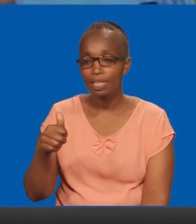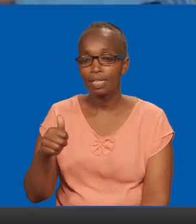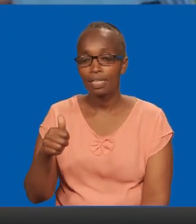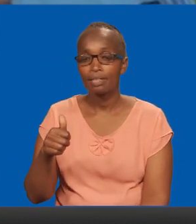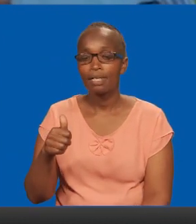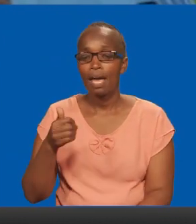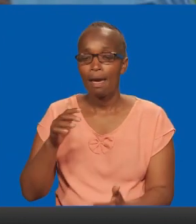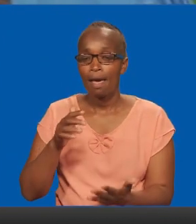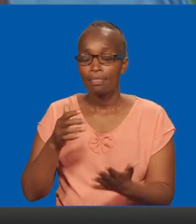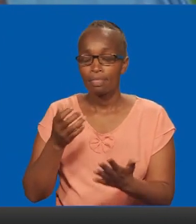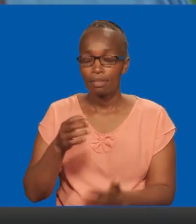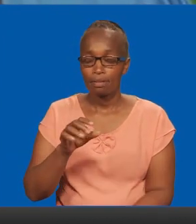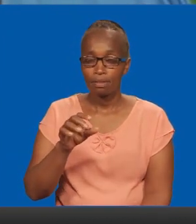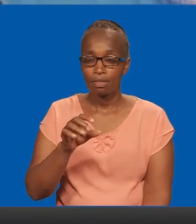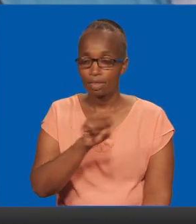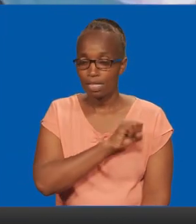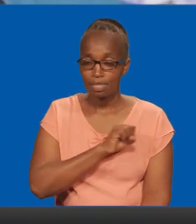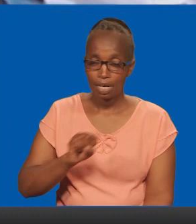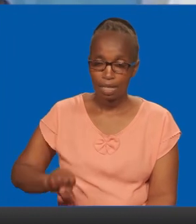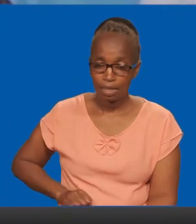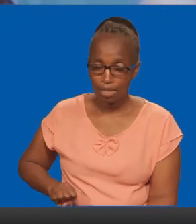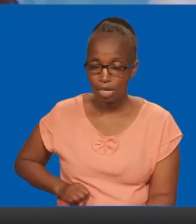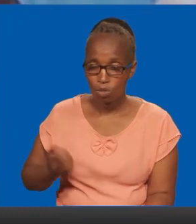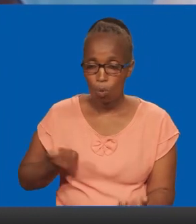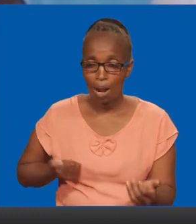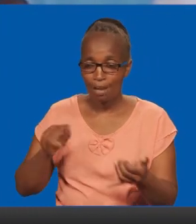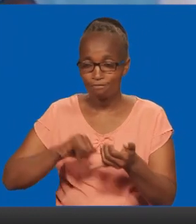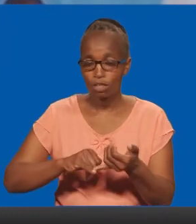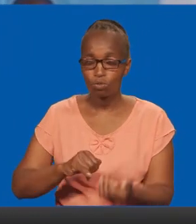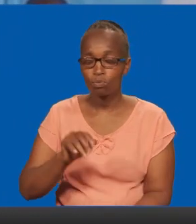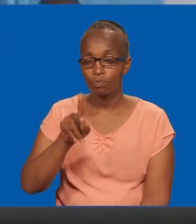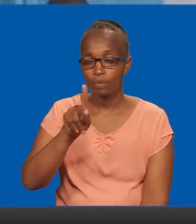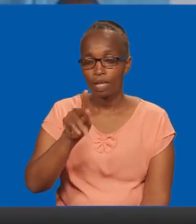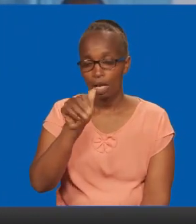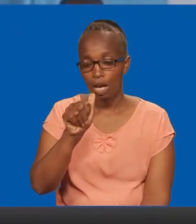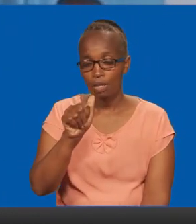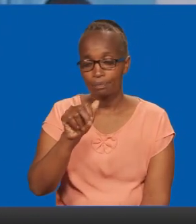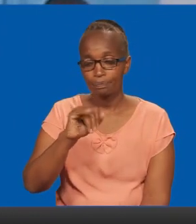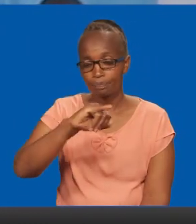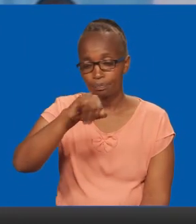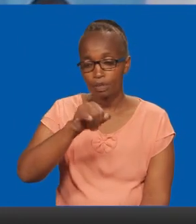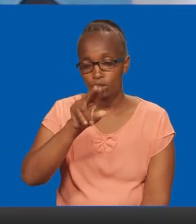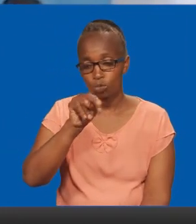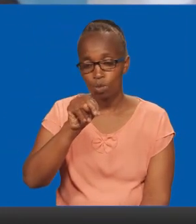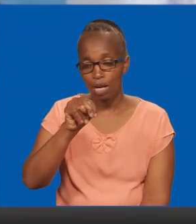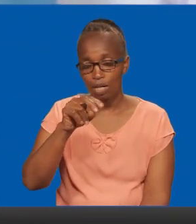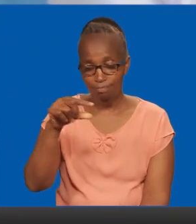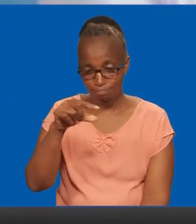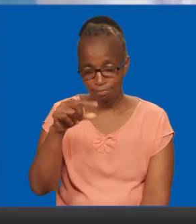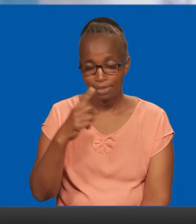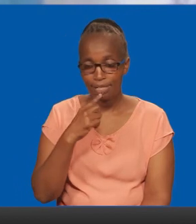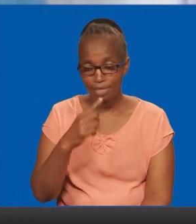wa Homabay Moses Kajwang ameweka wazi kuwa kuna sheria ya kikatiba iliyovunjwa kupitia ufadhili huo wa serikali ya